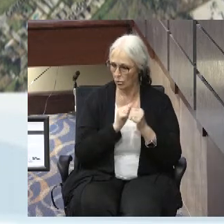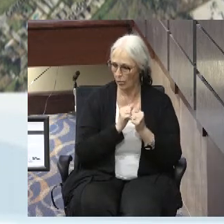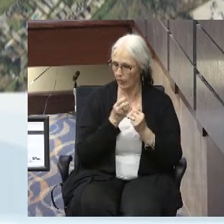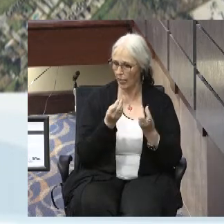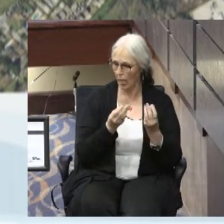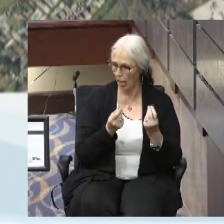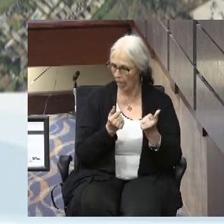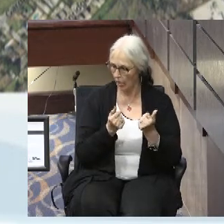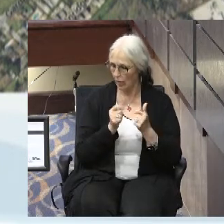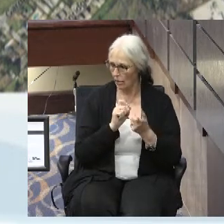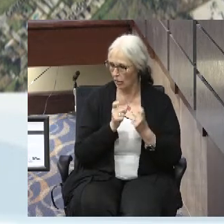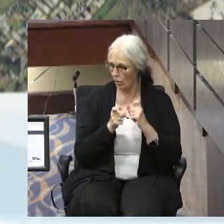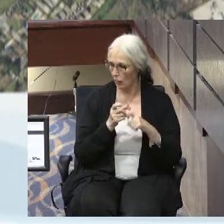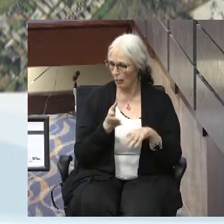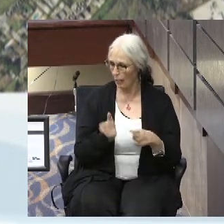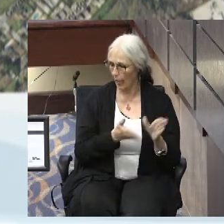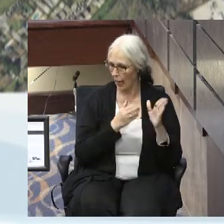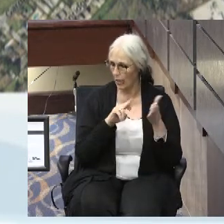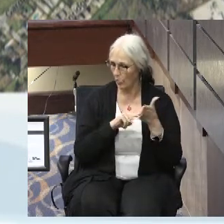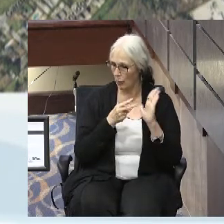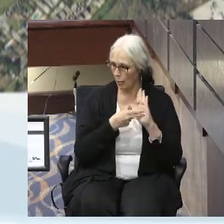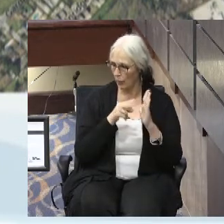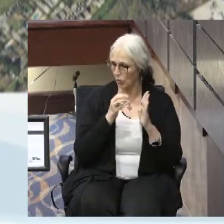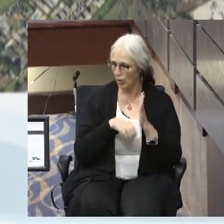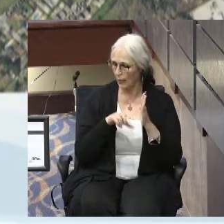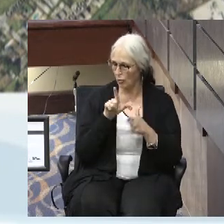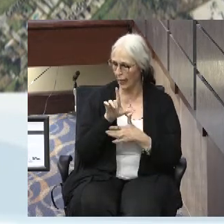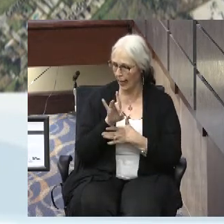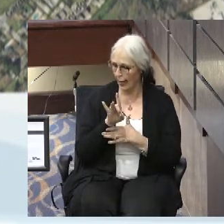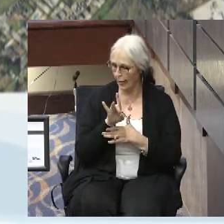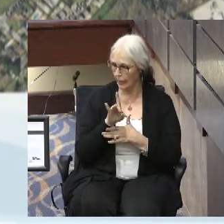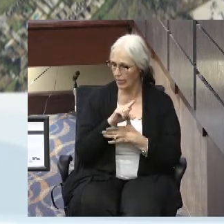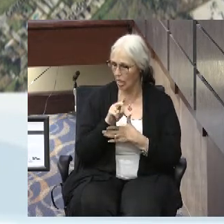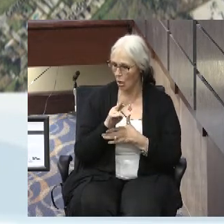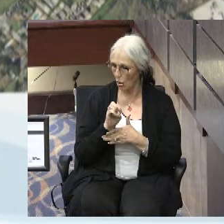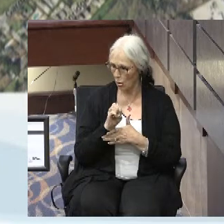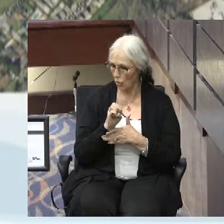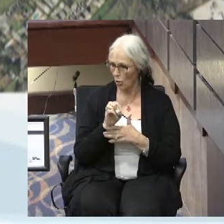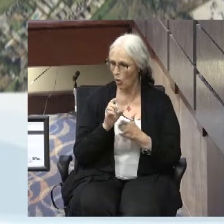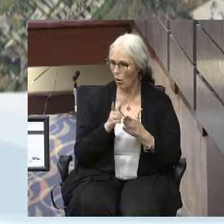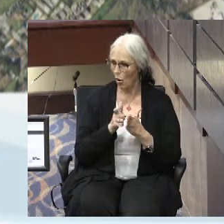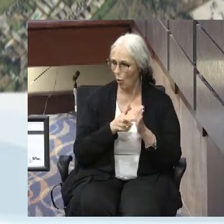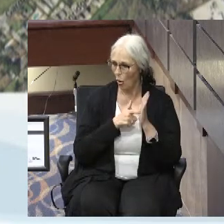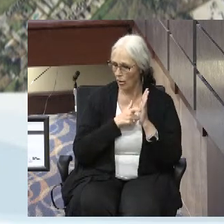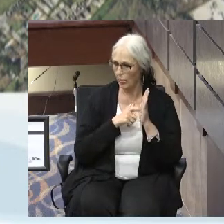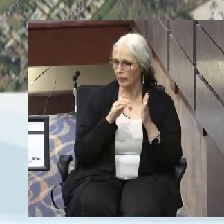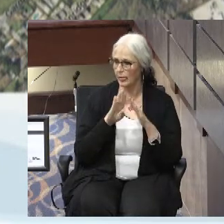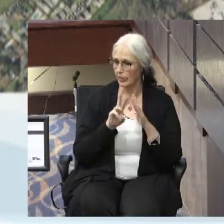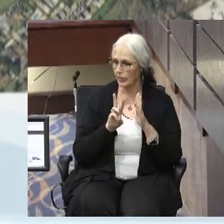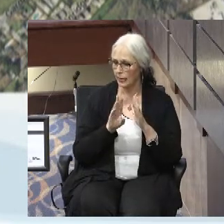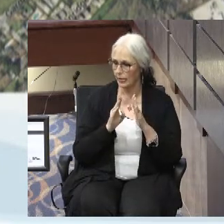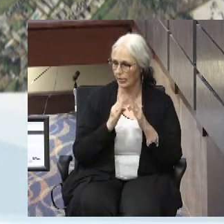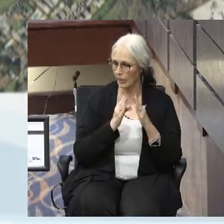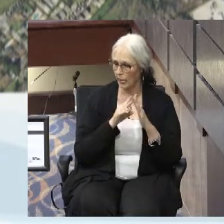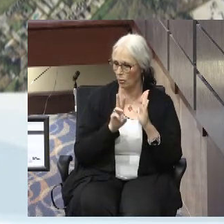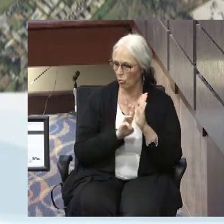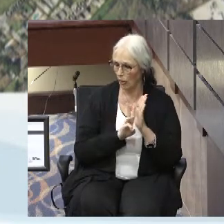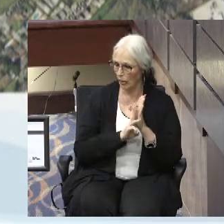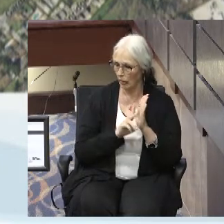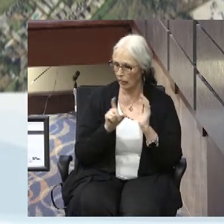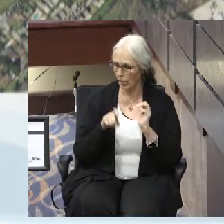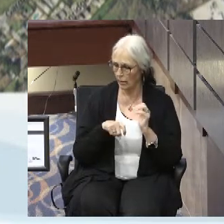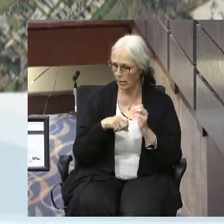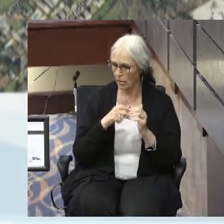the comprehensive plan. The purposes of Chapter 28 zoning Code of Ordinances, City of Waco, Texas, and the Plan Unit Development